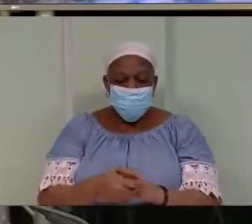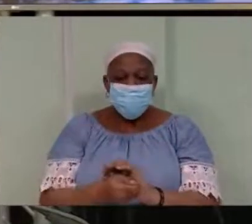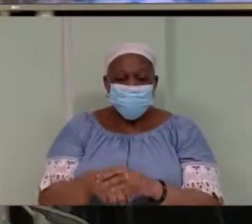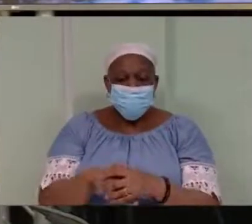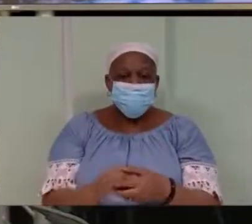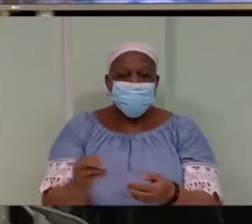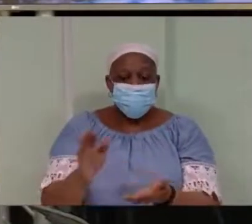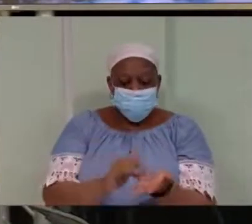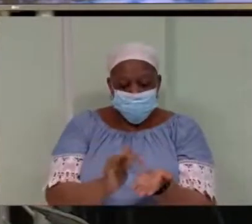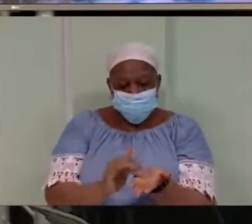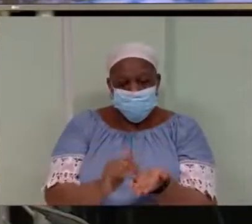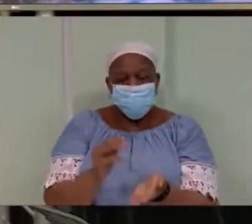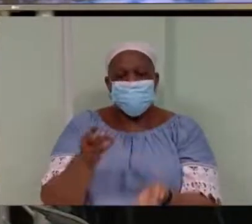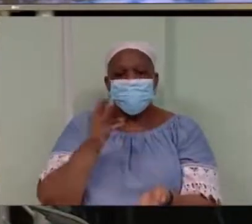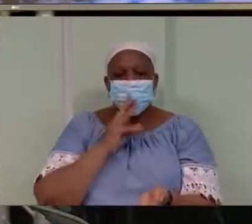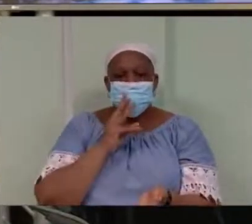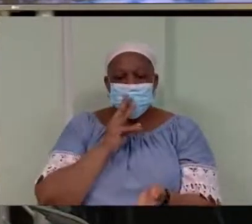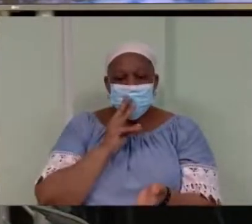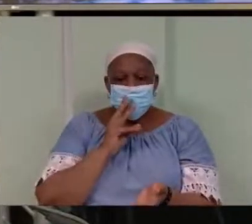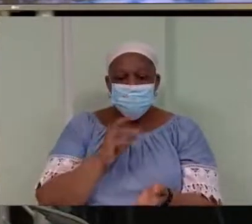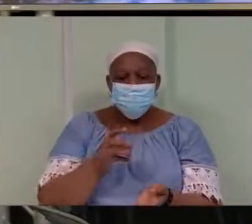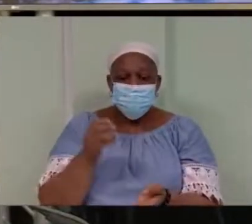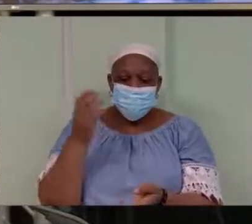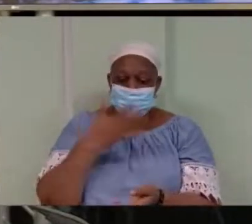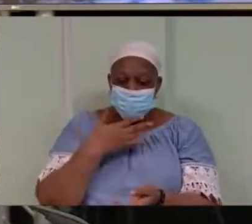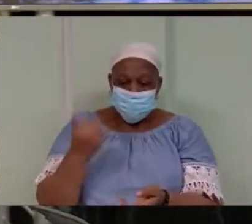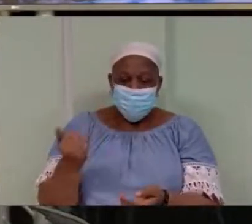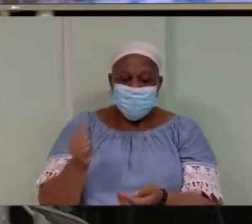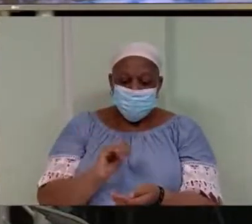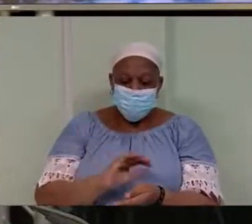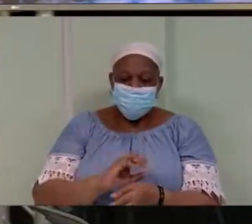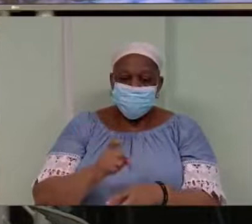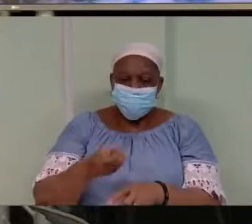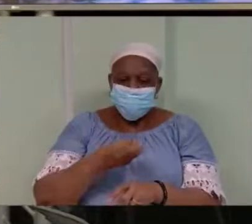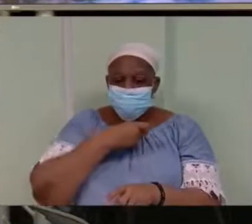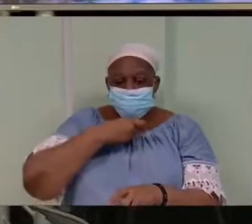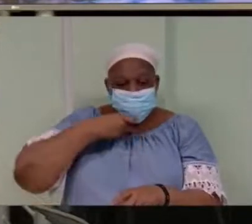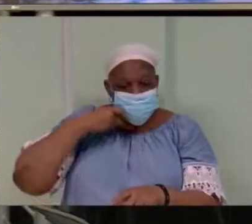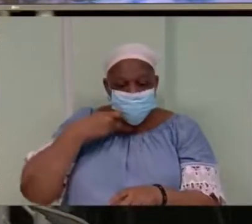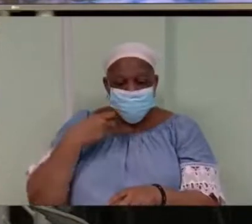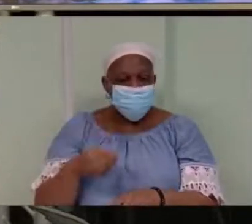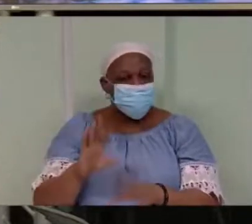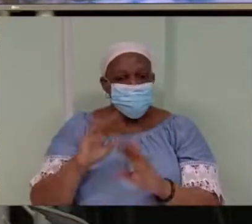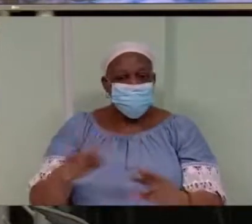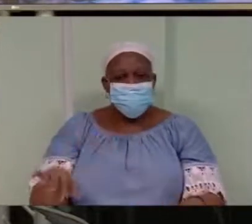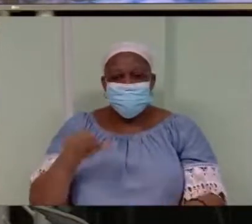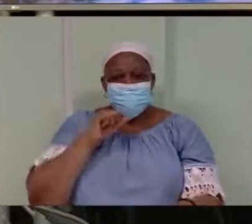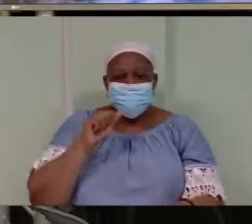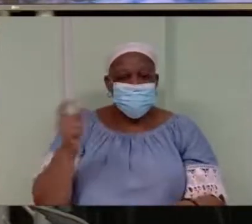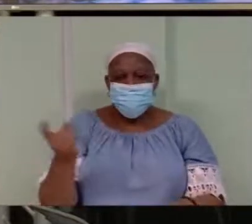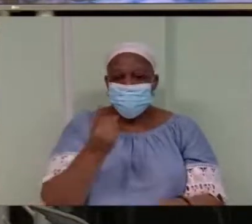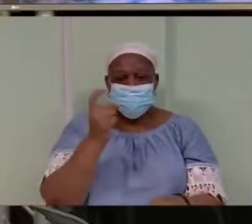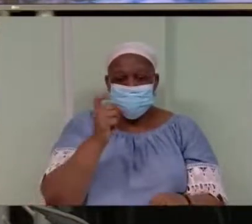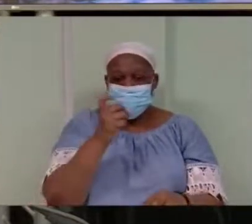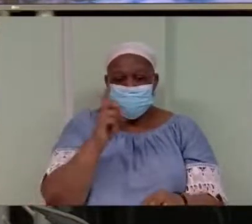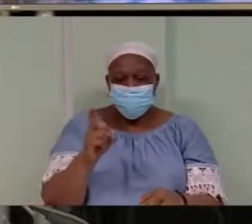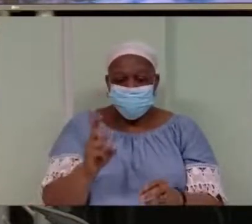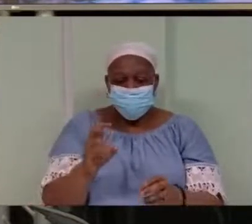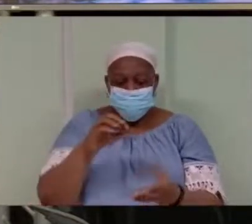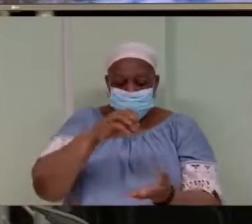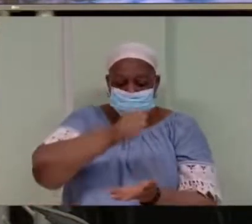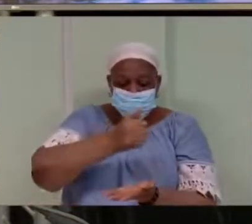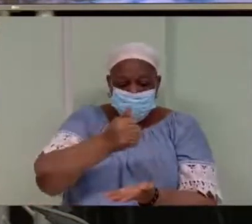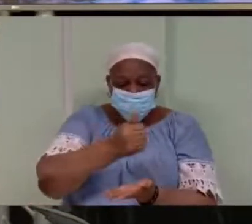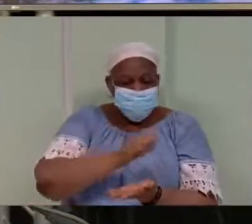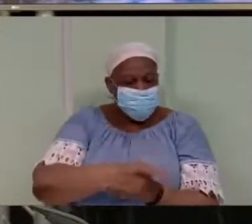properly then dried completely children will not use hand sanitizers because of the alcohol